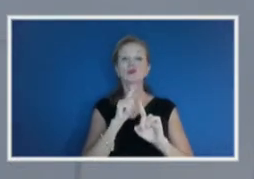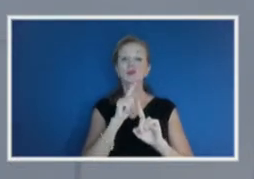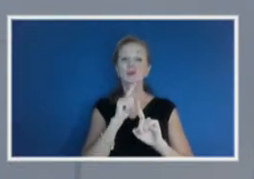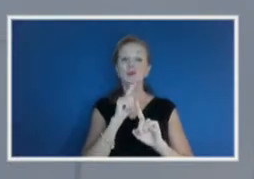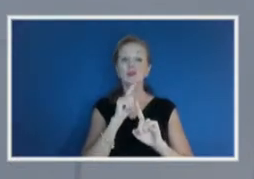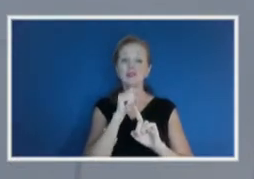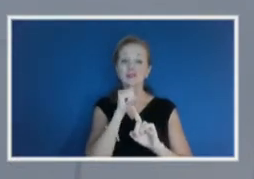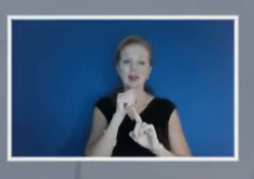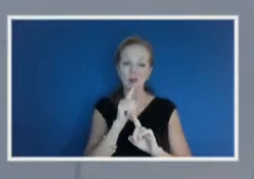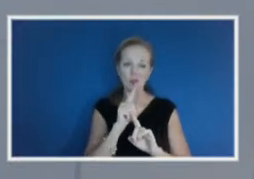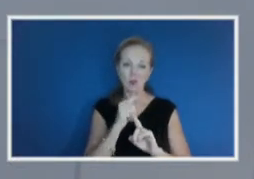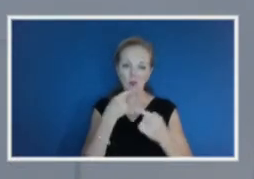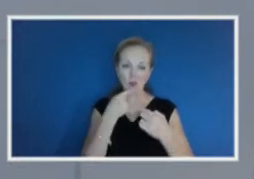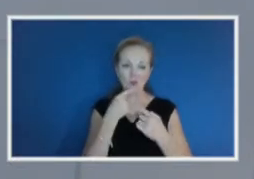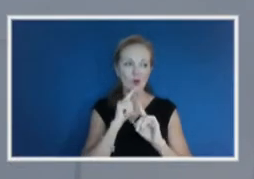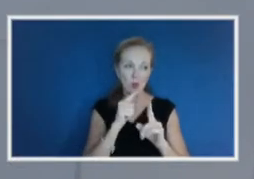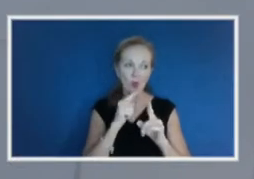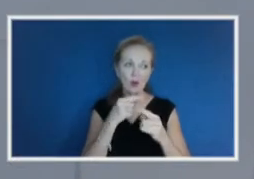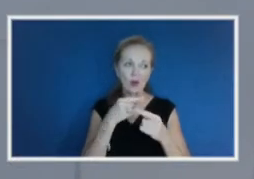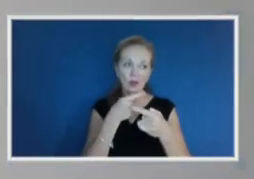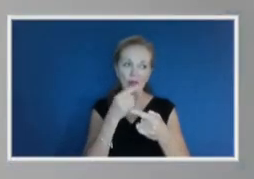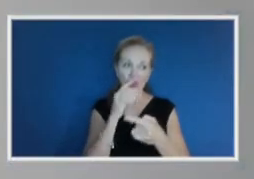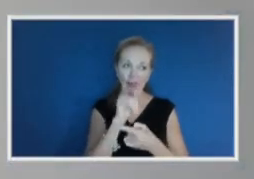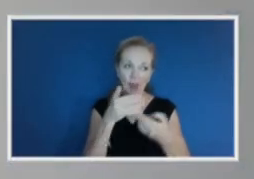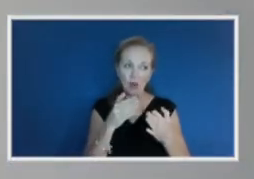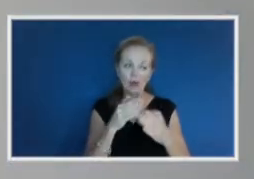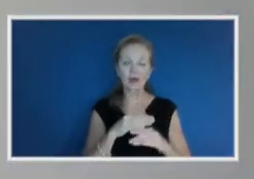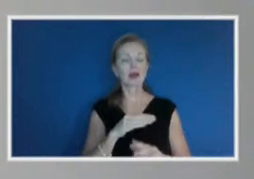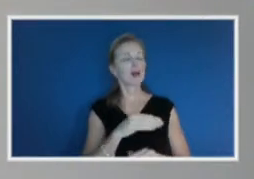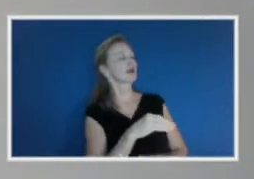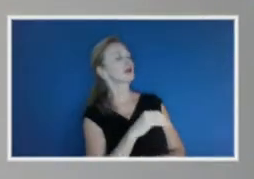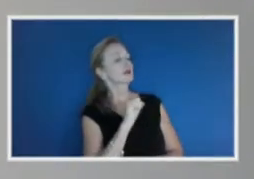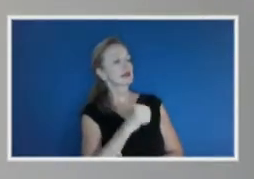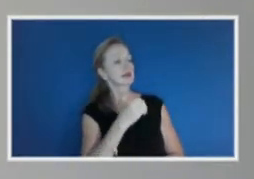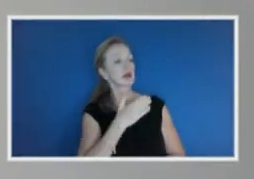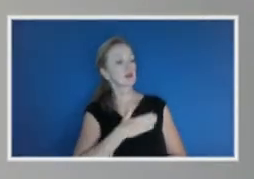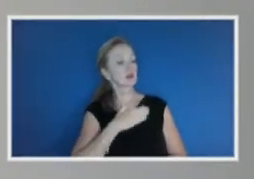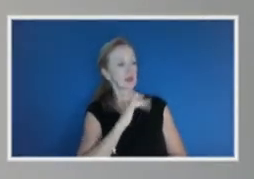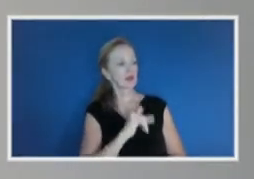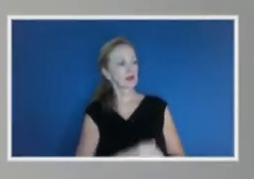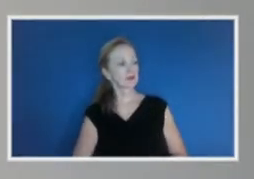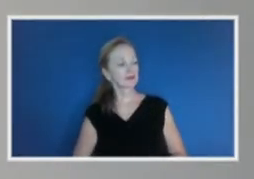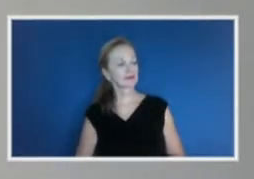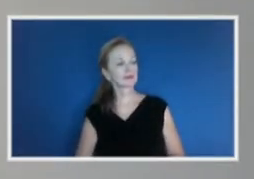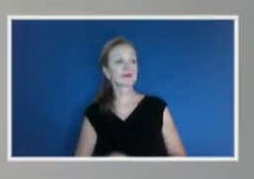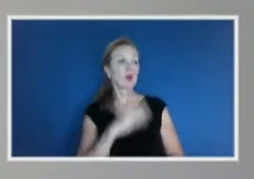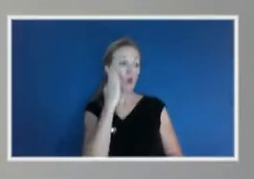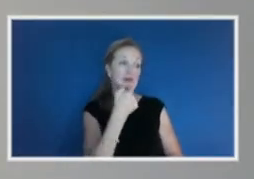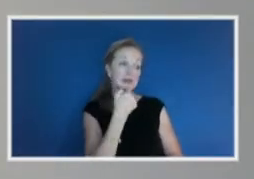way out, and I think it's all in the presentation. And I appreciate that, and I will say that